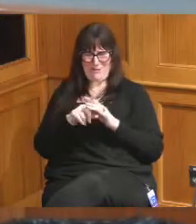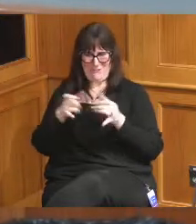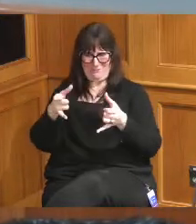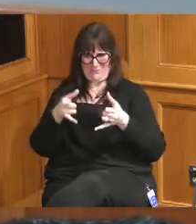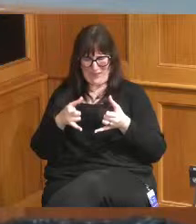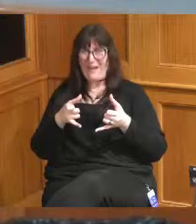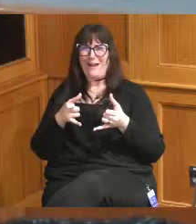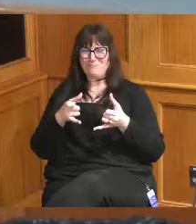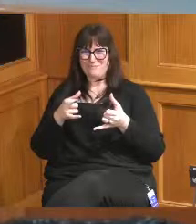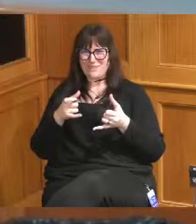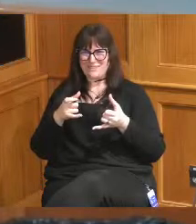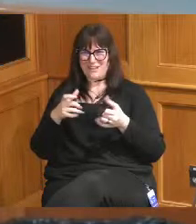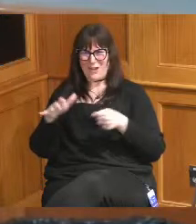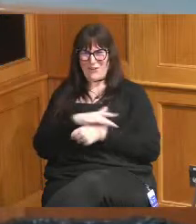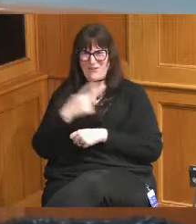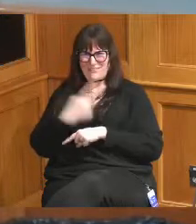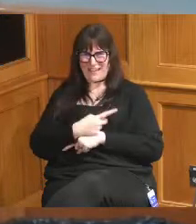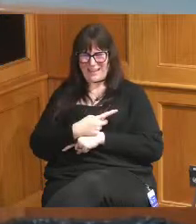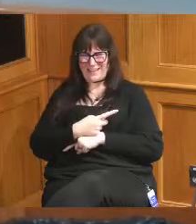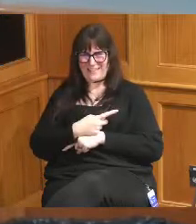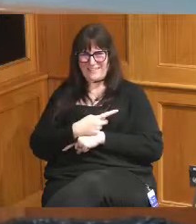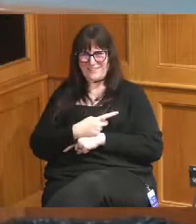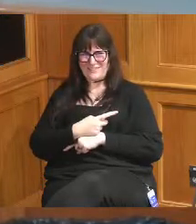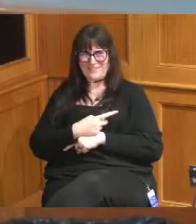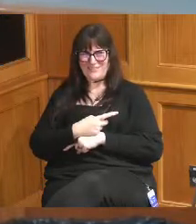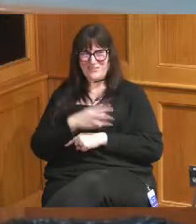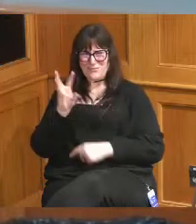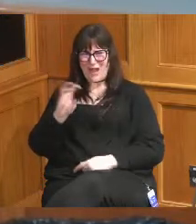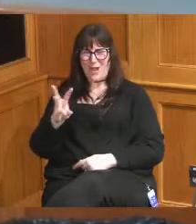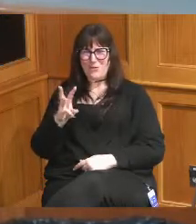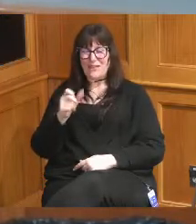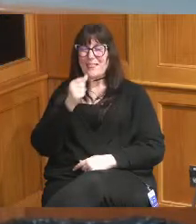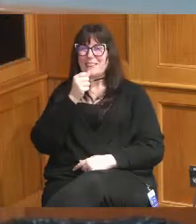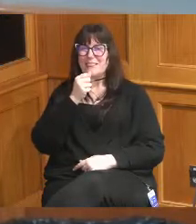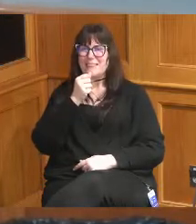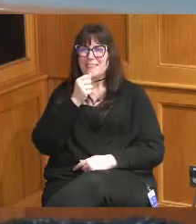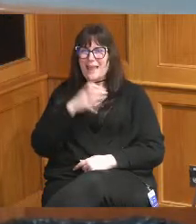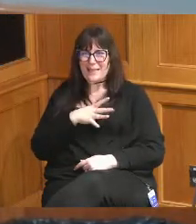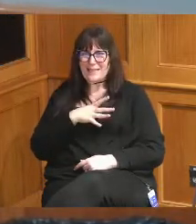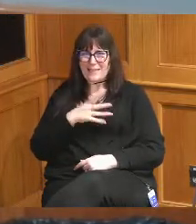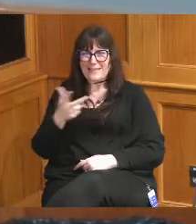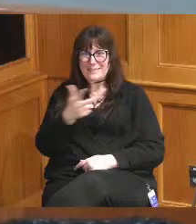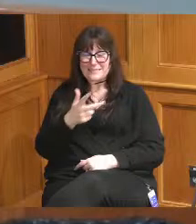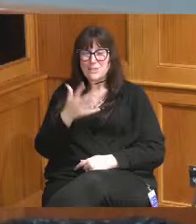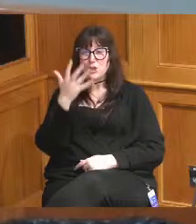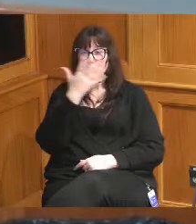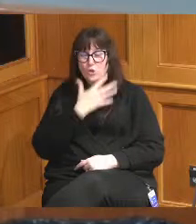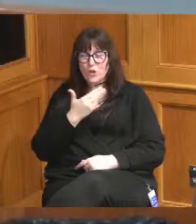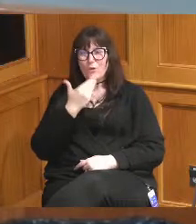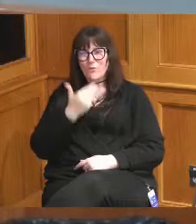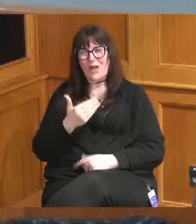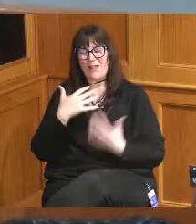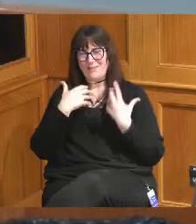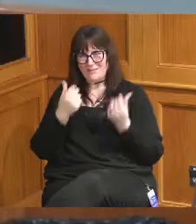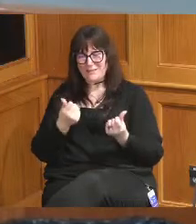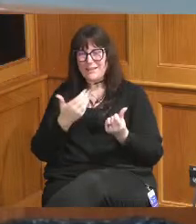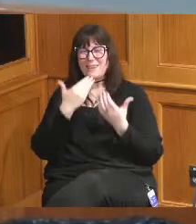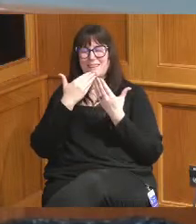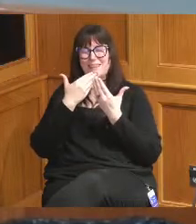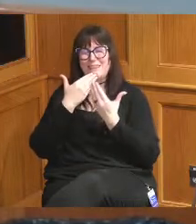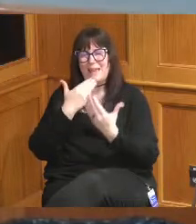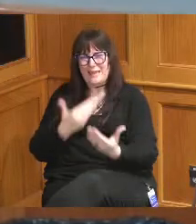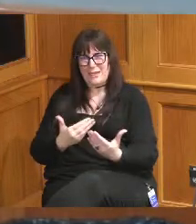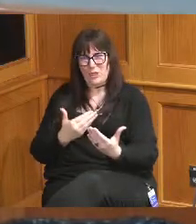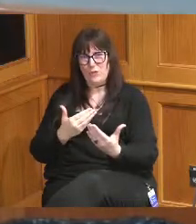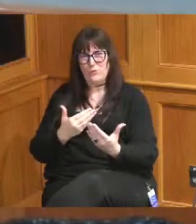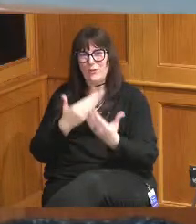thank you so much, and thank you all, commissioners, ladies, commissioners. You wear it well, you look well. We are praying for you, and we are so proud of you. And thank you,